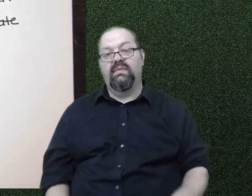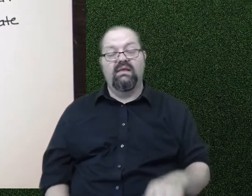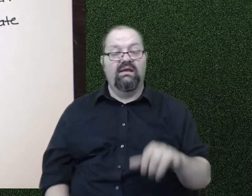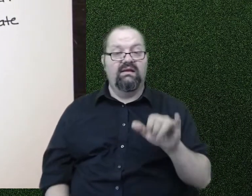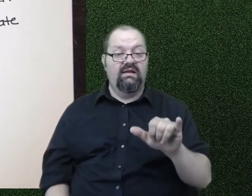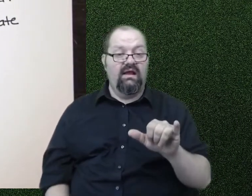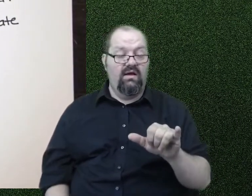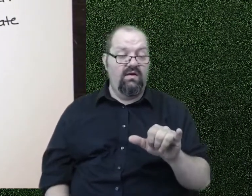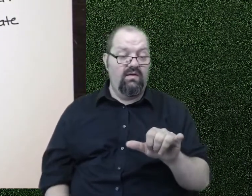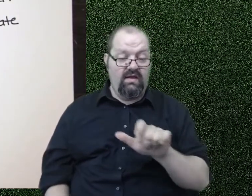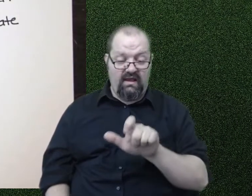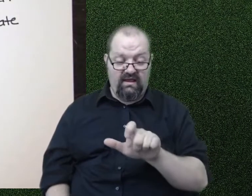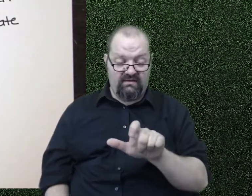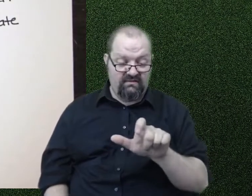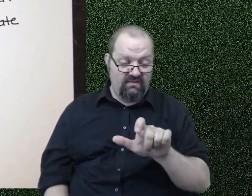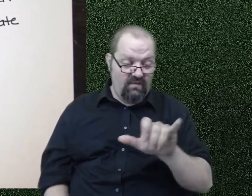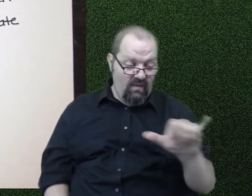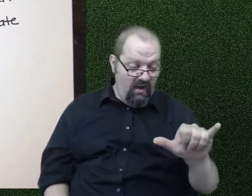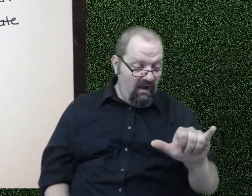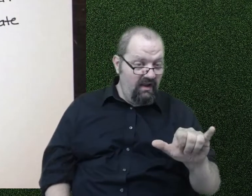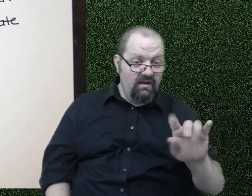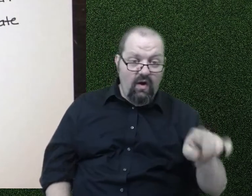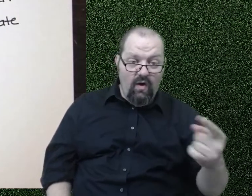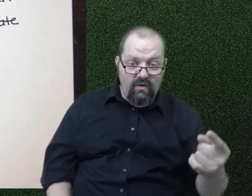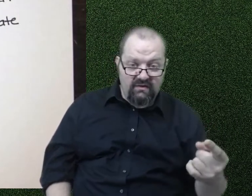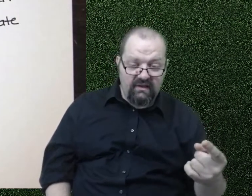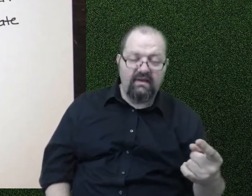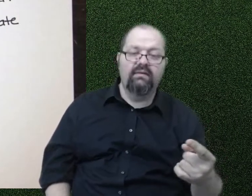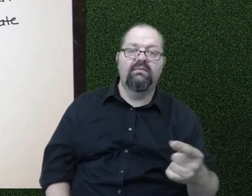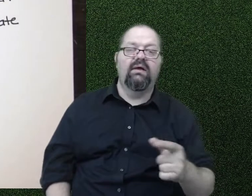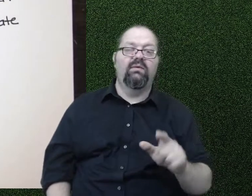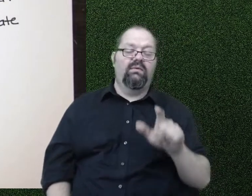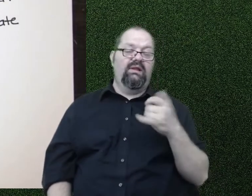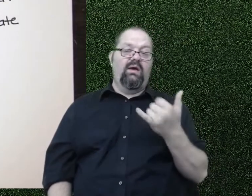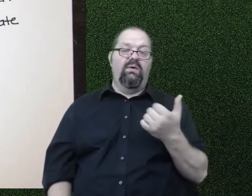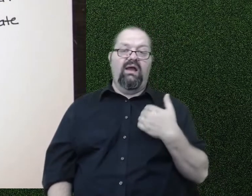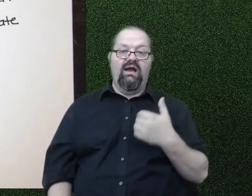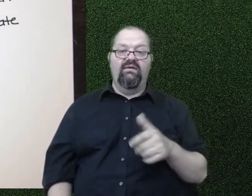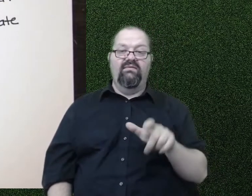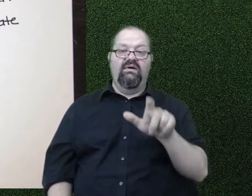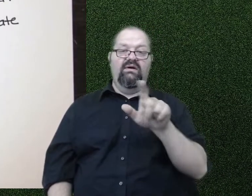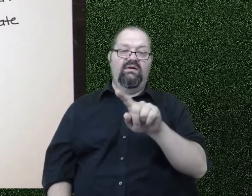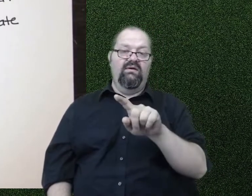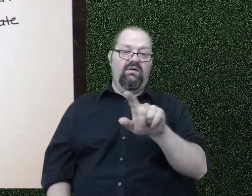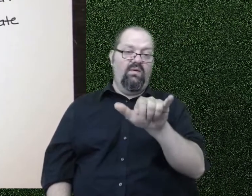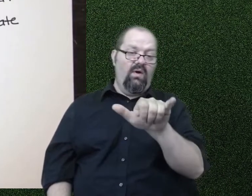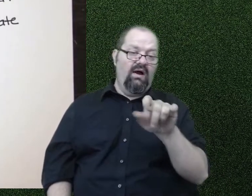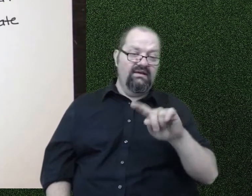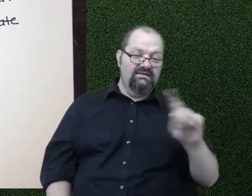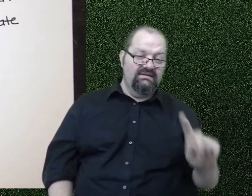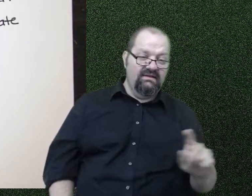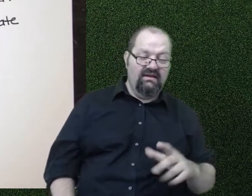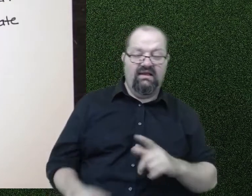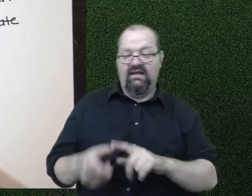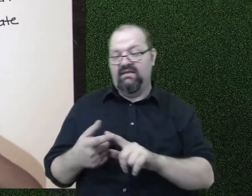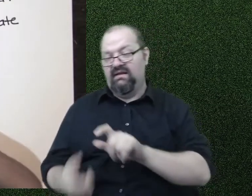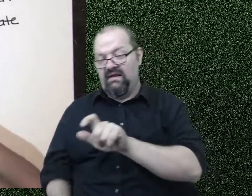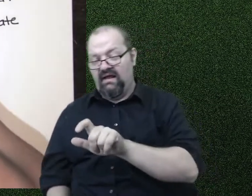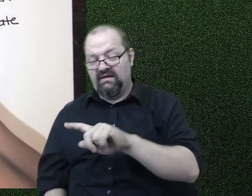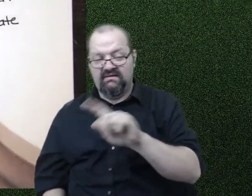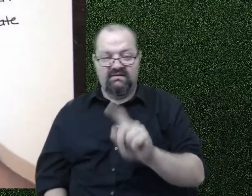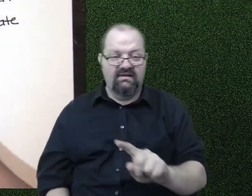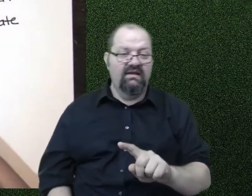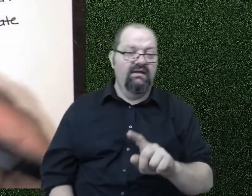get an xy plane, which I'm standing on, a yz plane behind me, and an xz plane to my left. And these